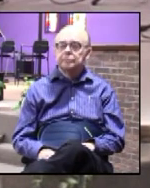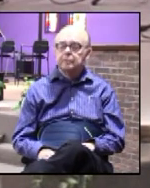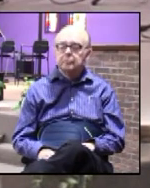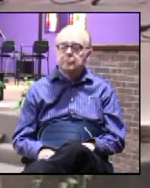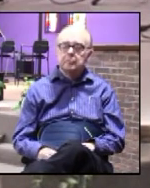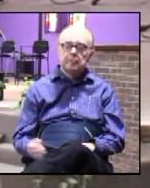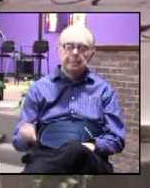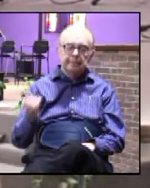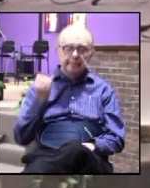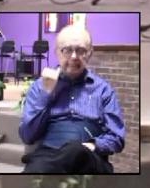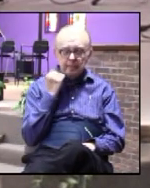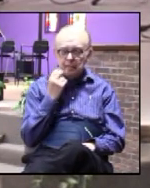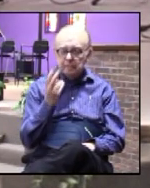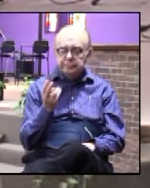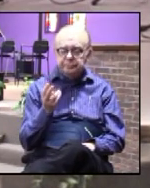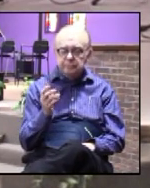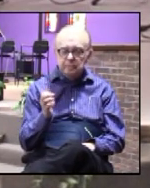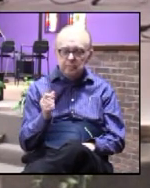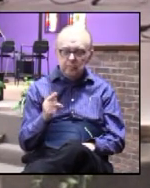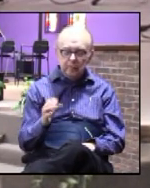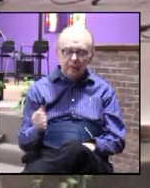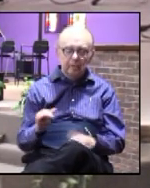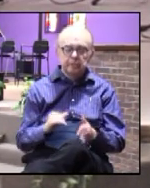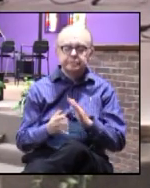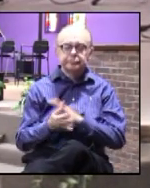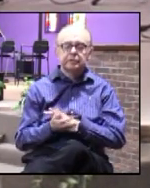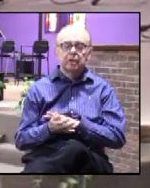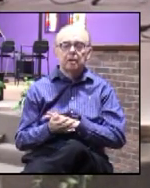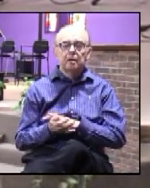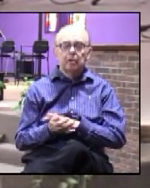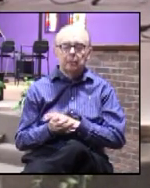If I look at Carol today,